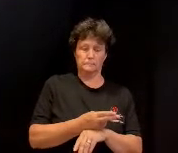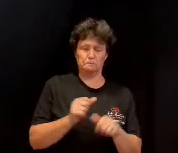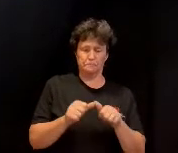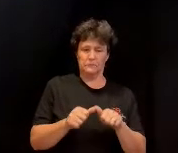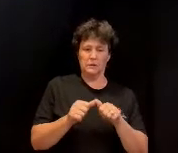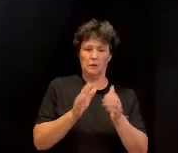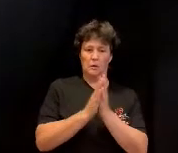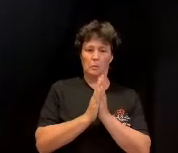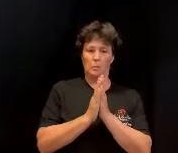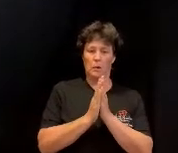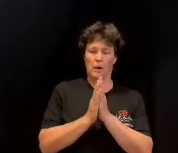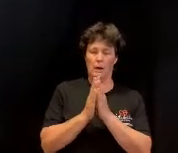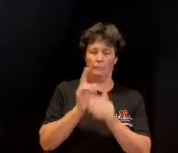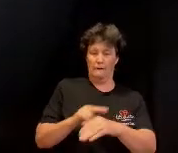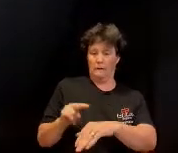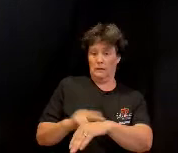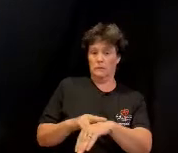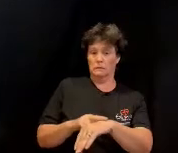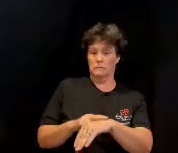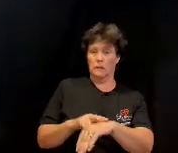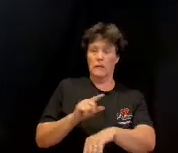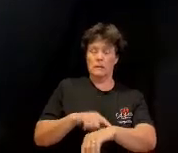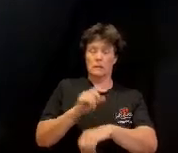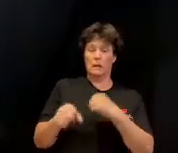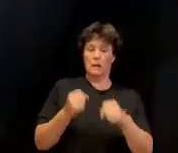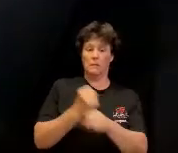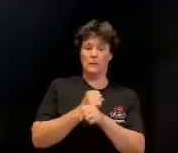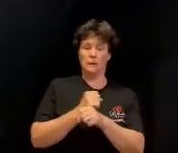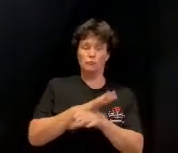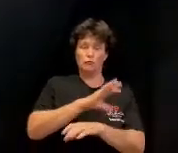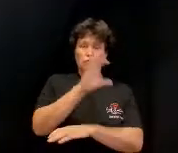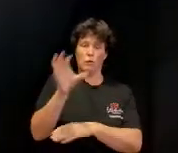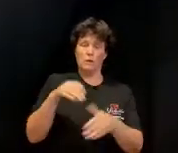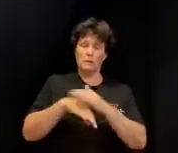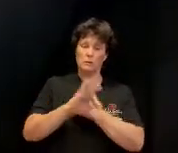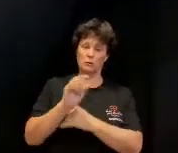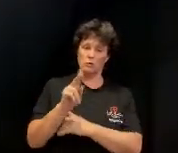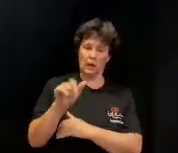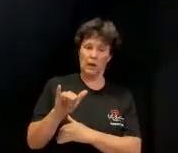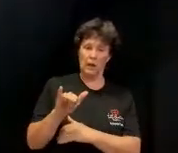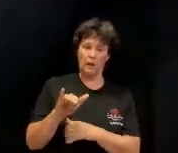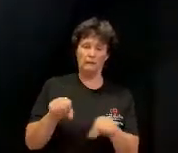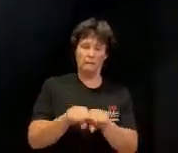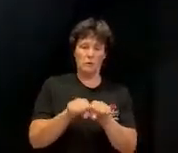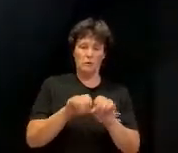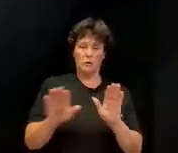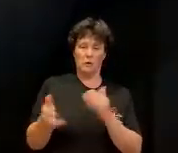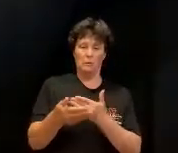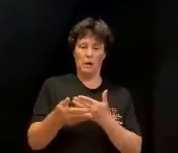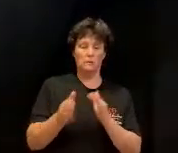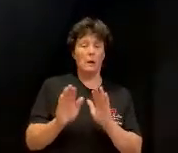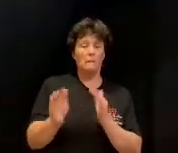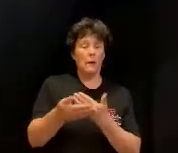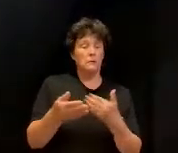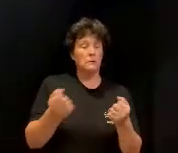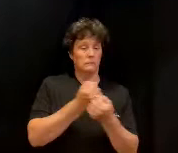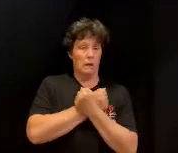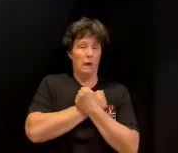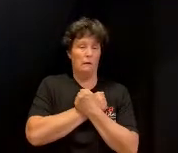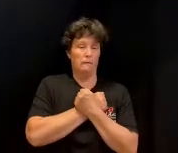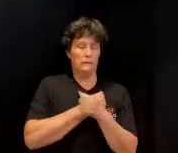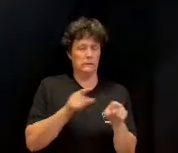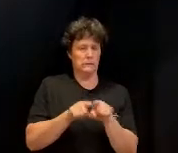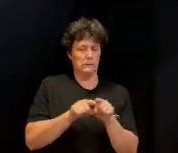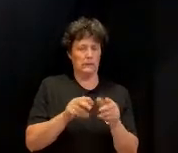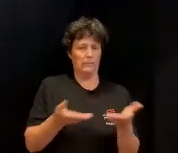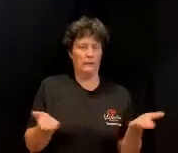and for that nation. But this is the time of year, our Christmas in July, for our shoeboxes, our boxes of love. So, you